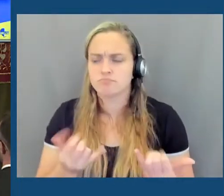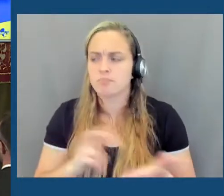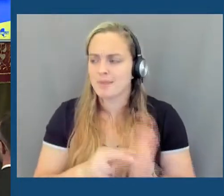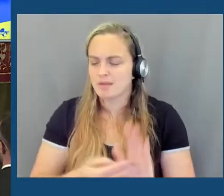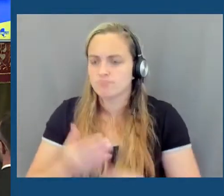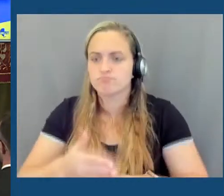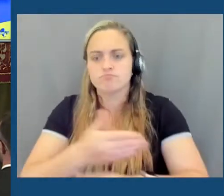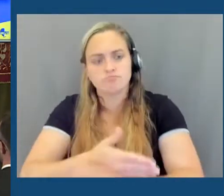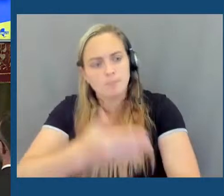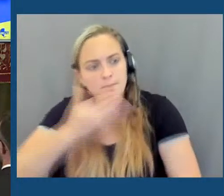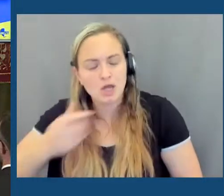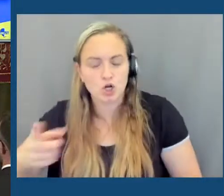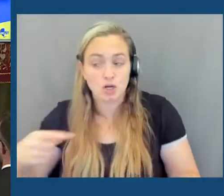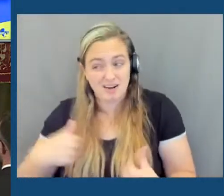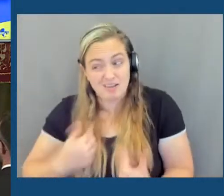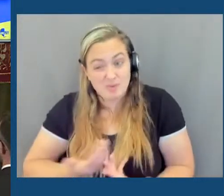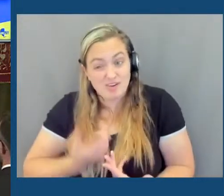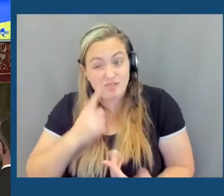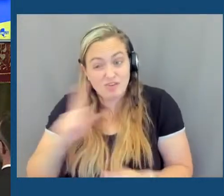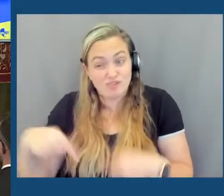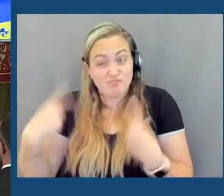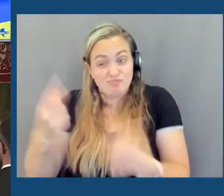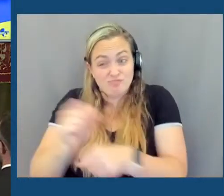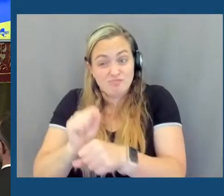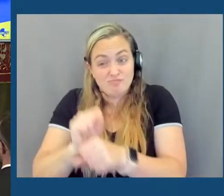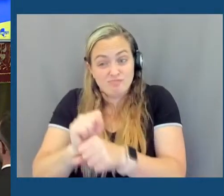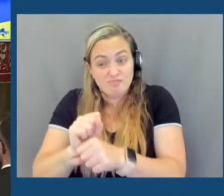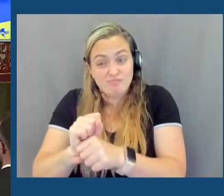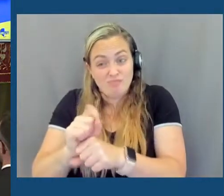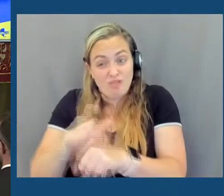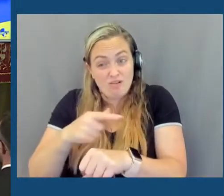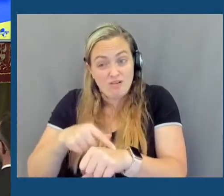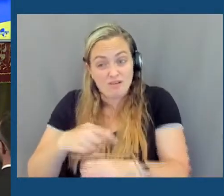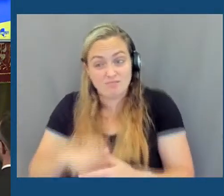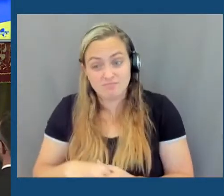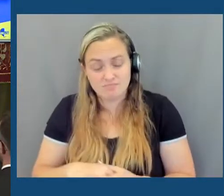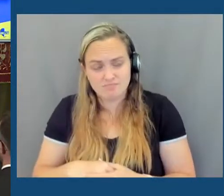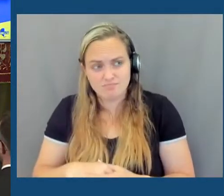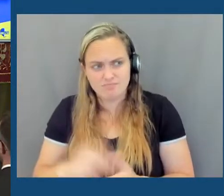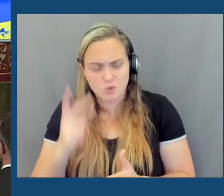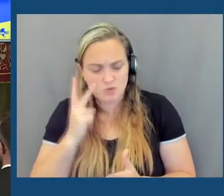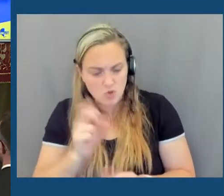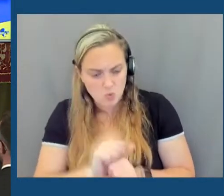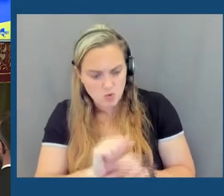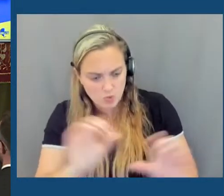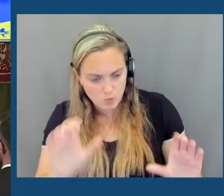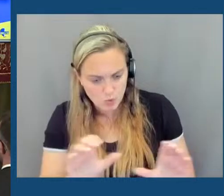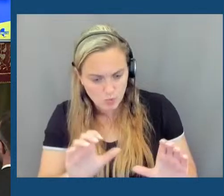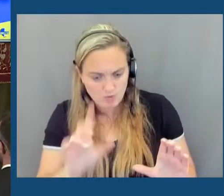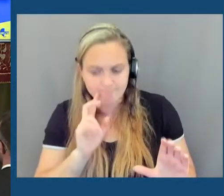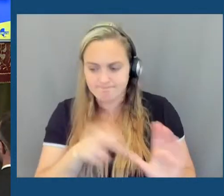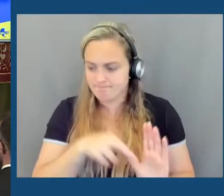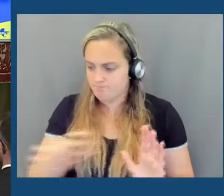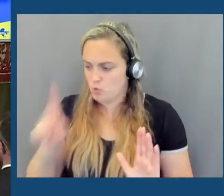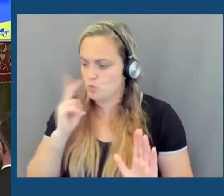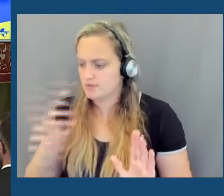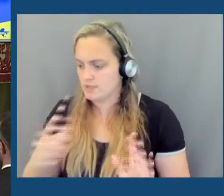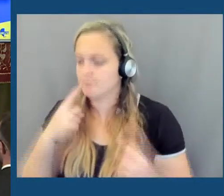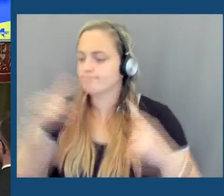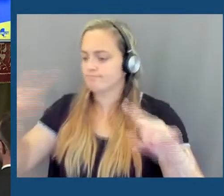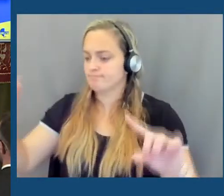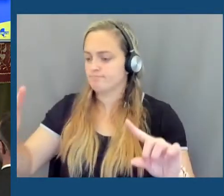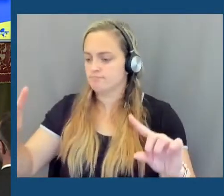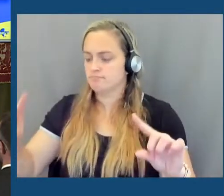I've been around for a long time in law enforcement, and that's reflected in the work that we are doing. And that is based upon several